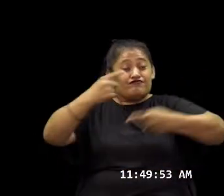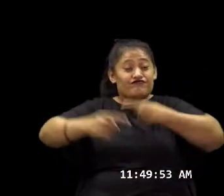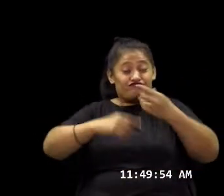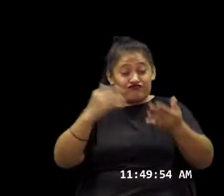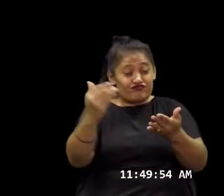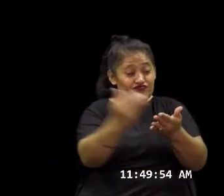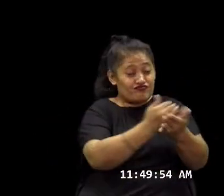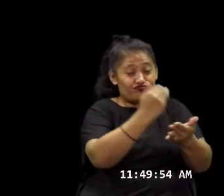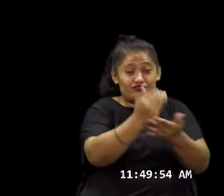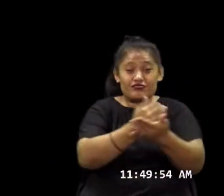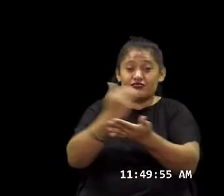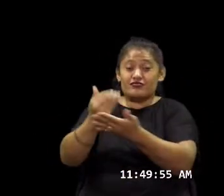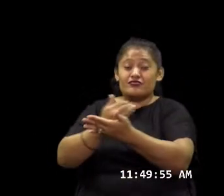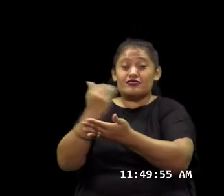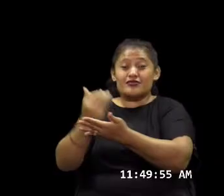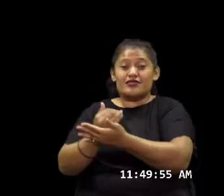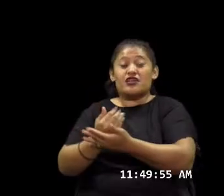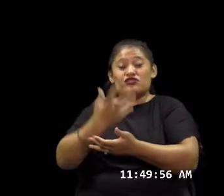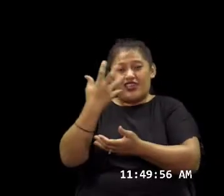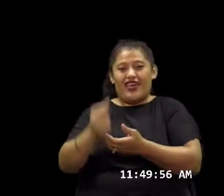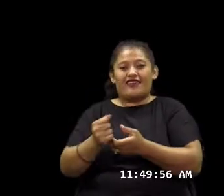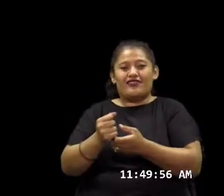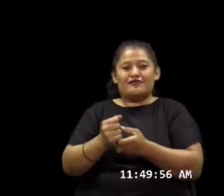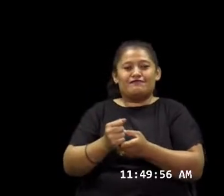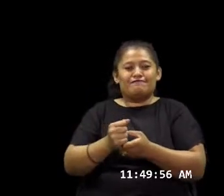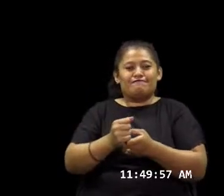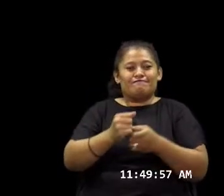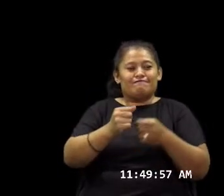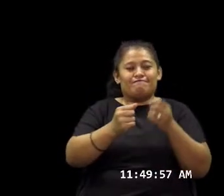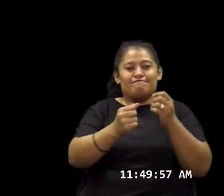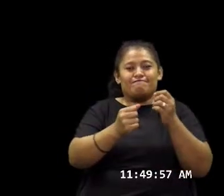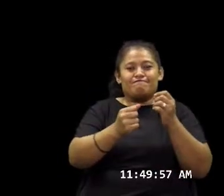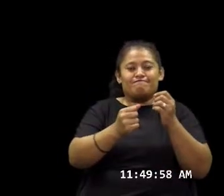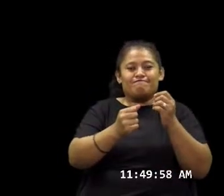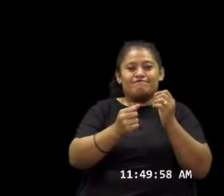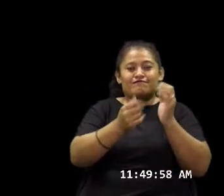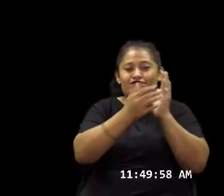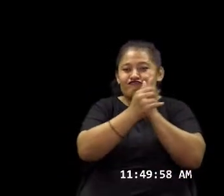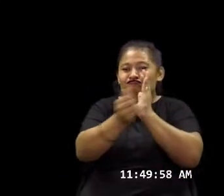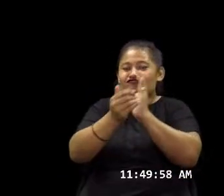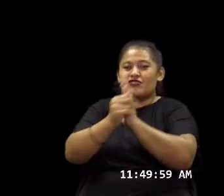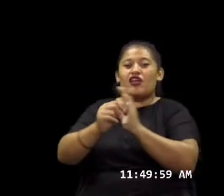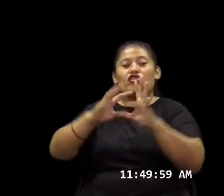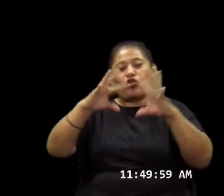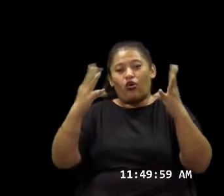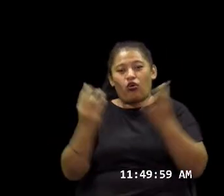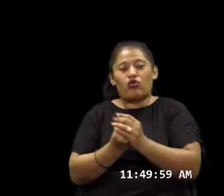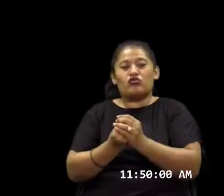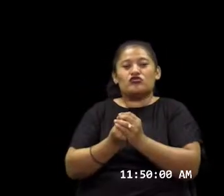collected, they are detailed information about the whole story.